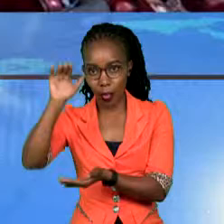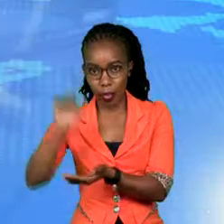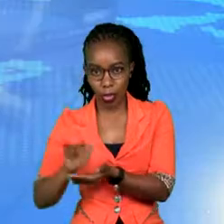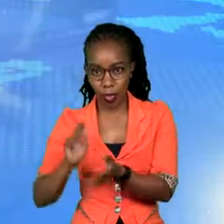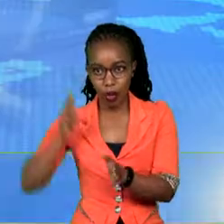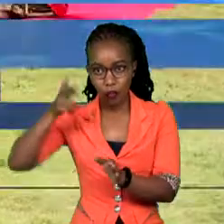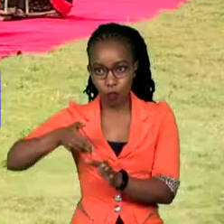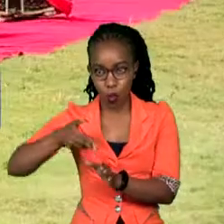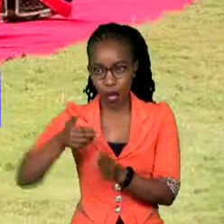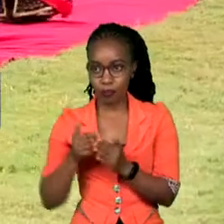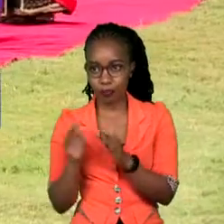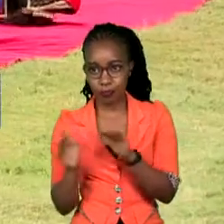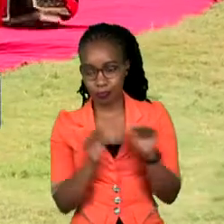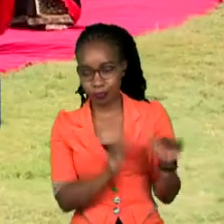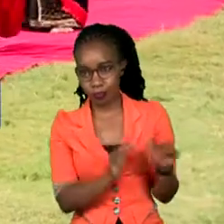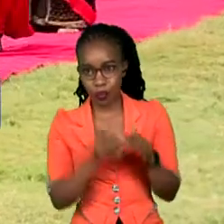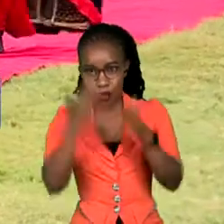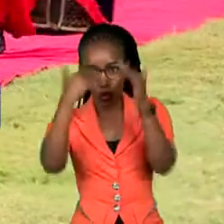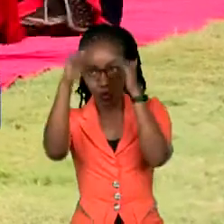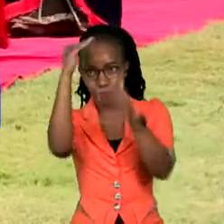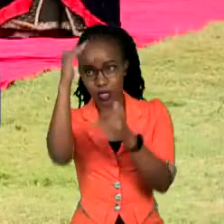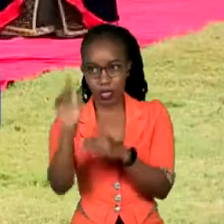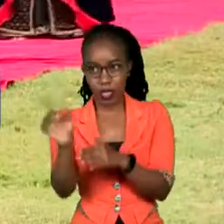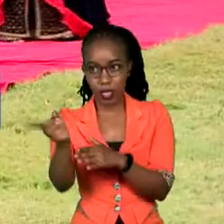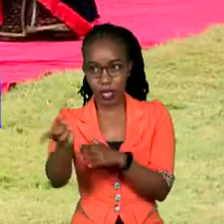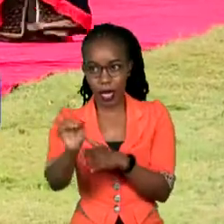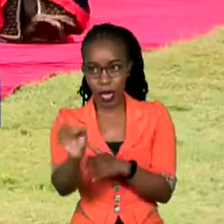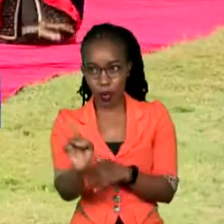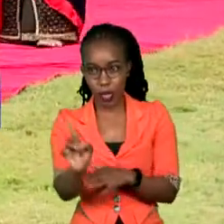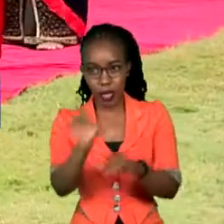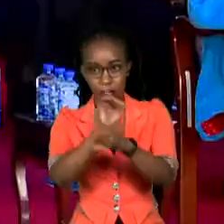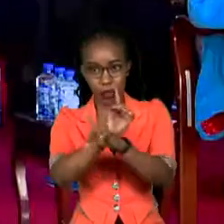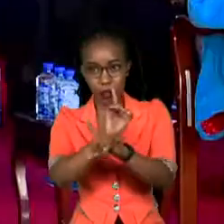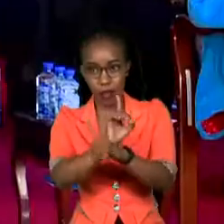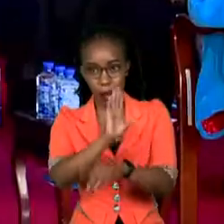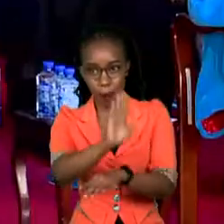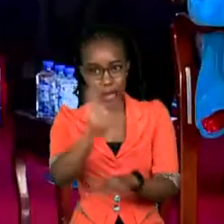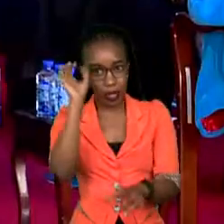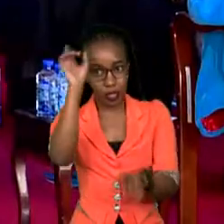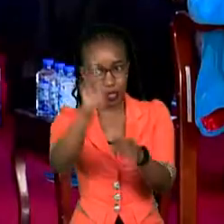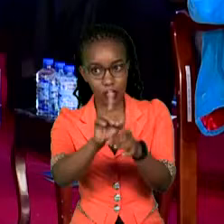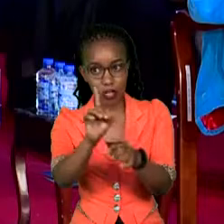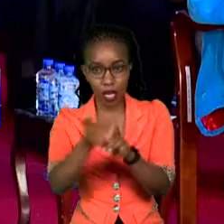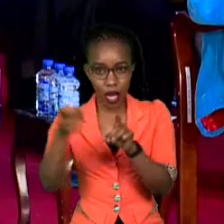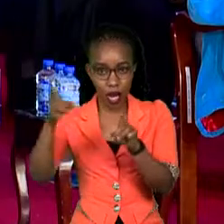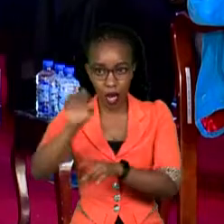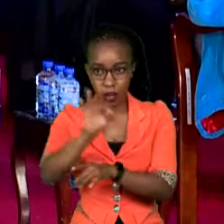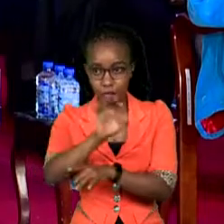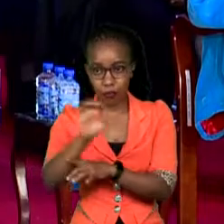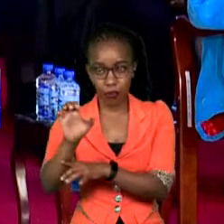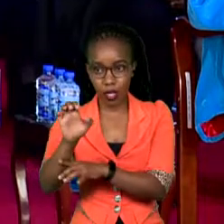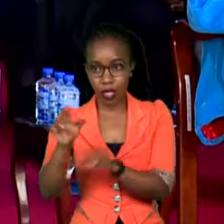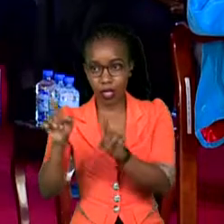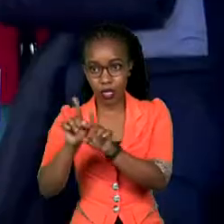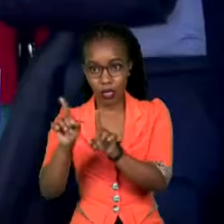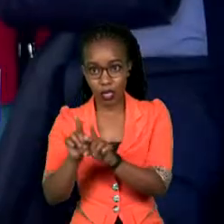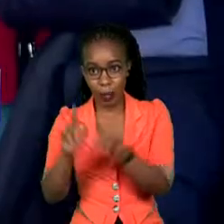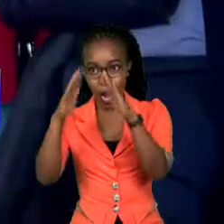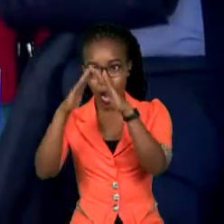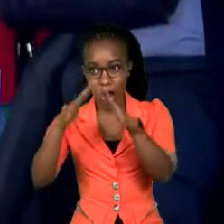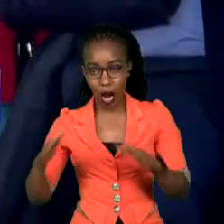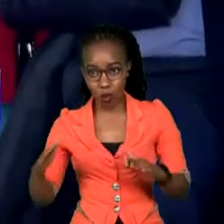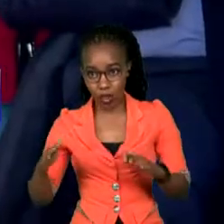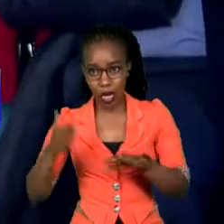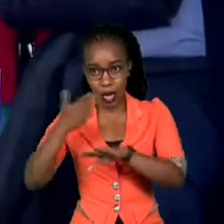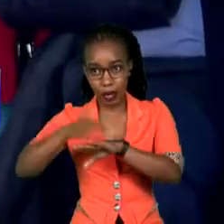cost. And the University of Nairobi has defended its decision to increase fees and accommodation charges